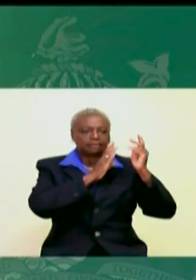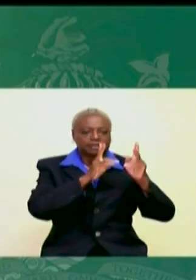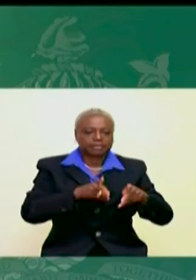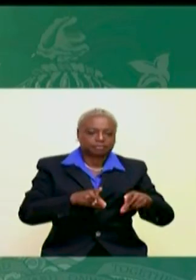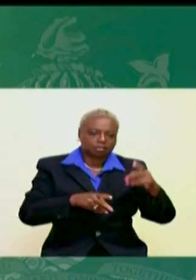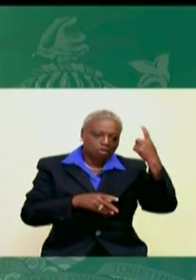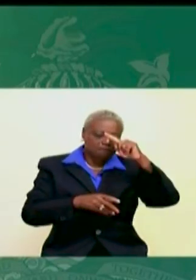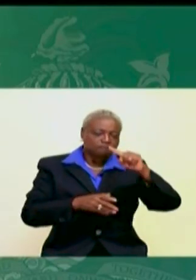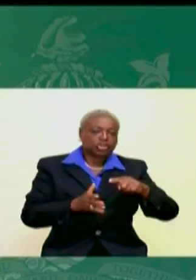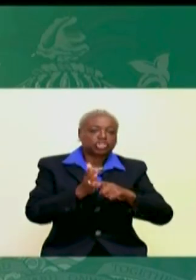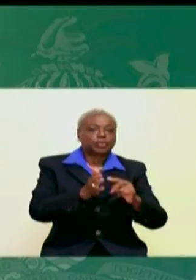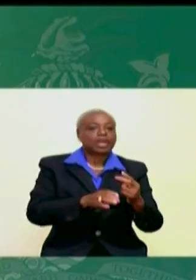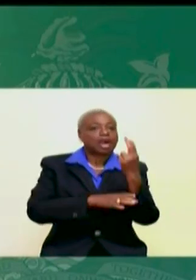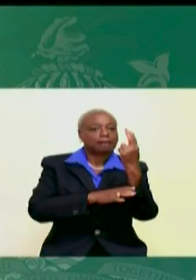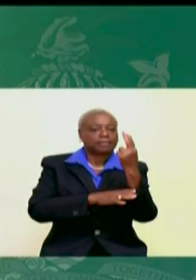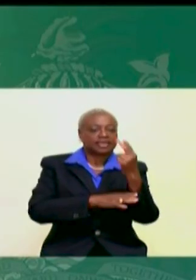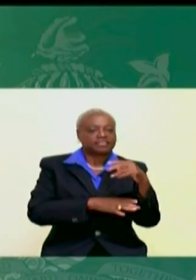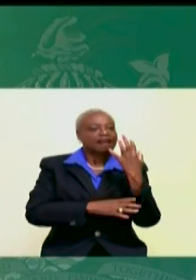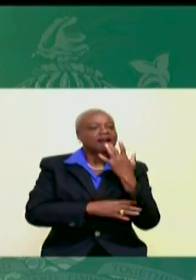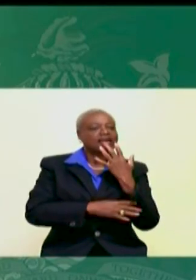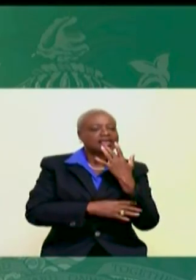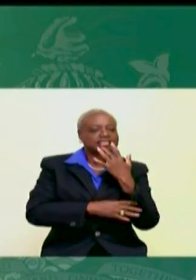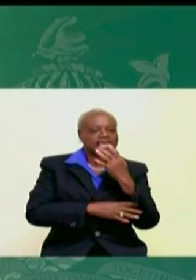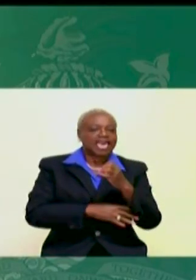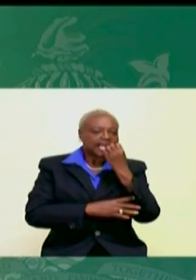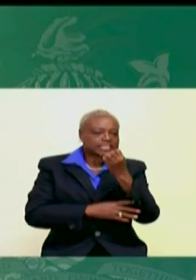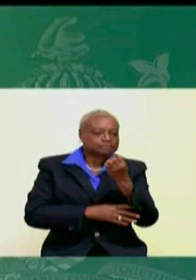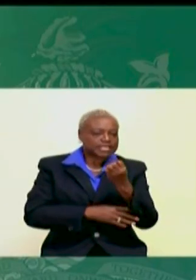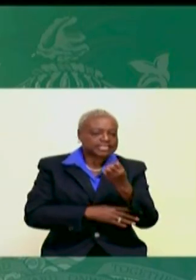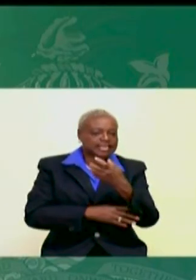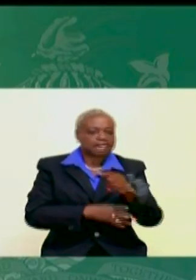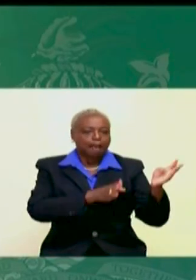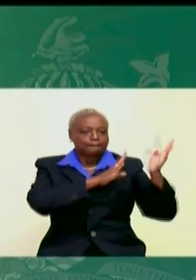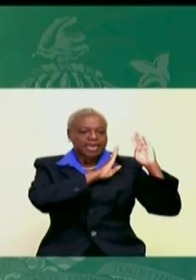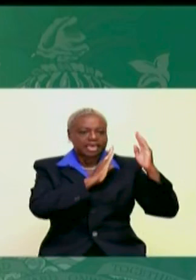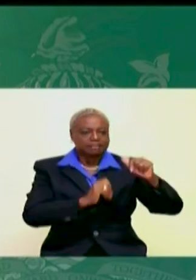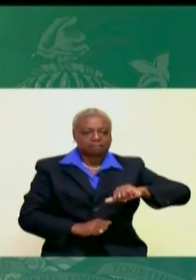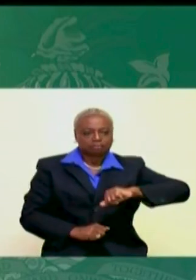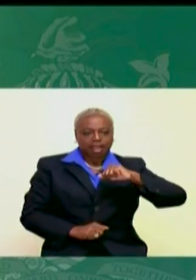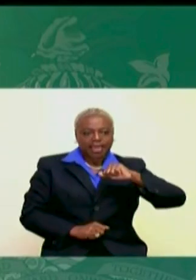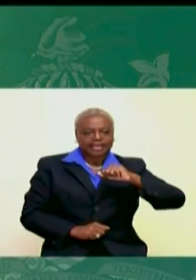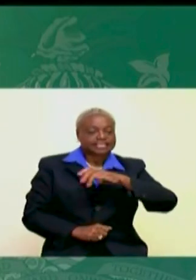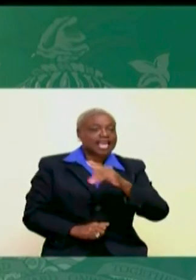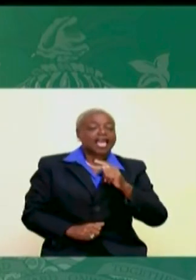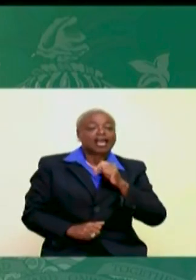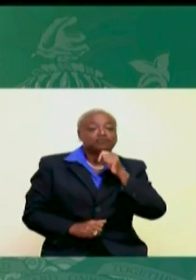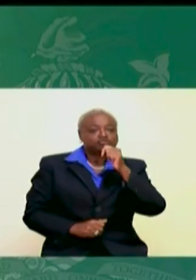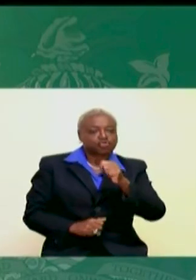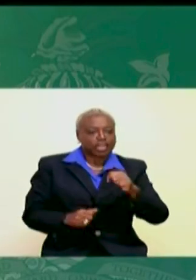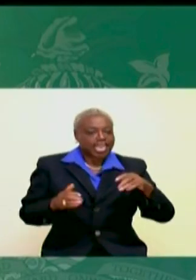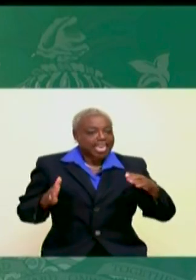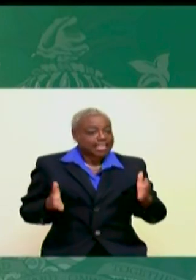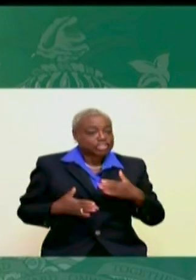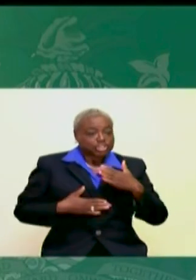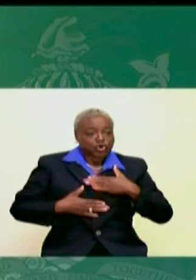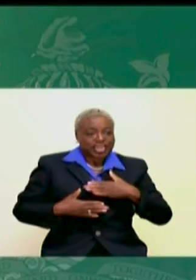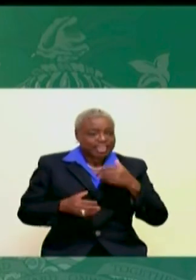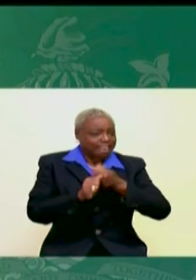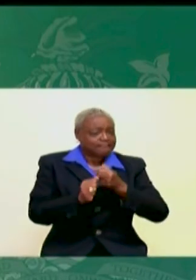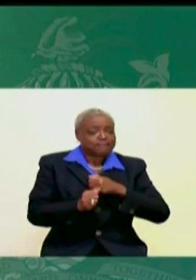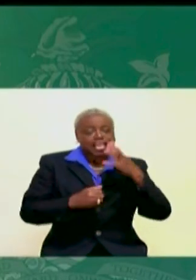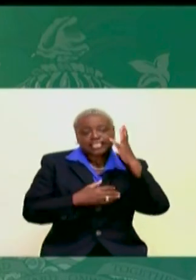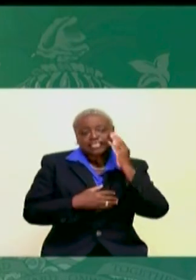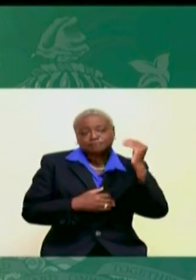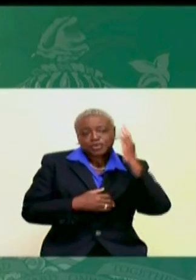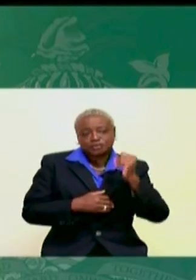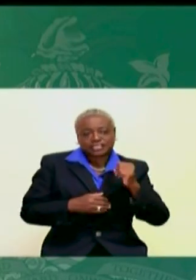up in their colors, expressing their Bahamian pride, and truly enjoying every experience